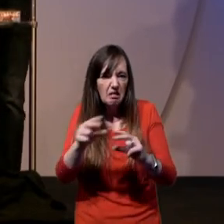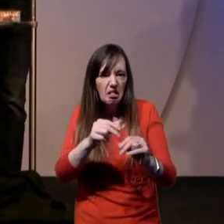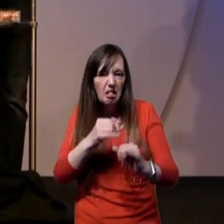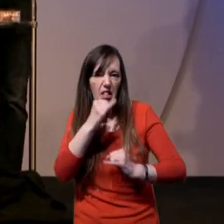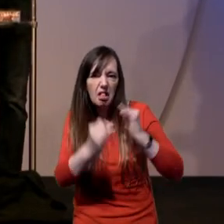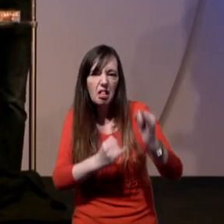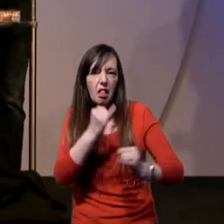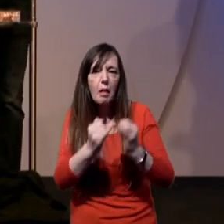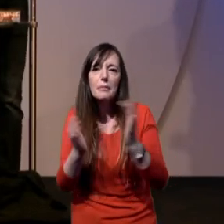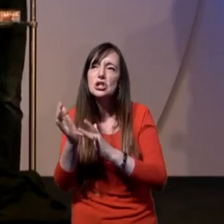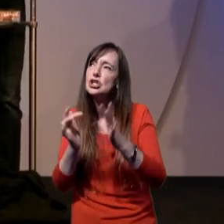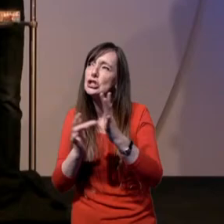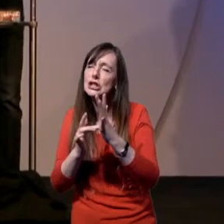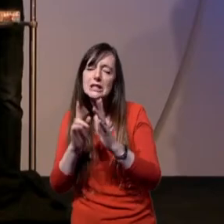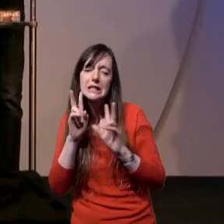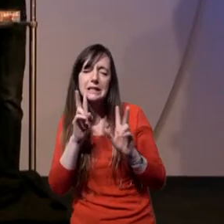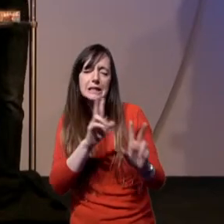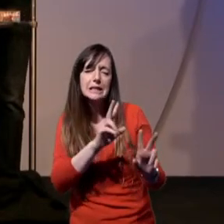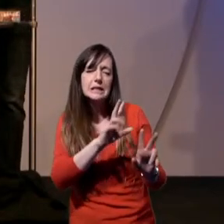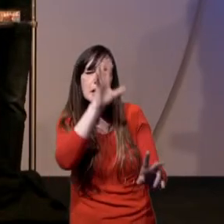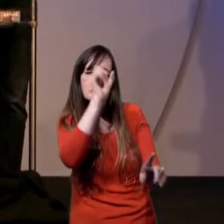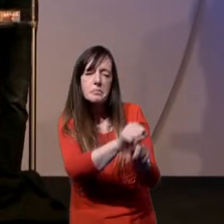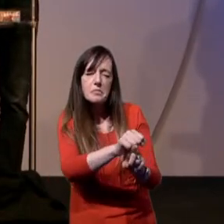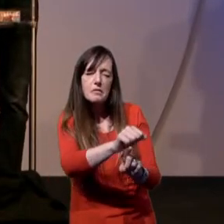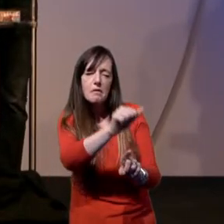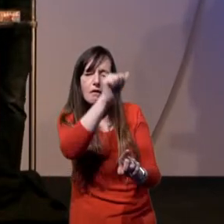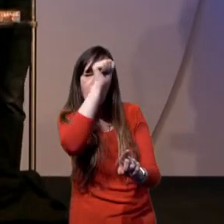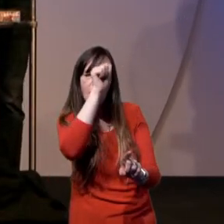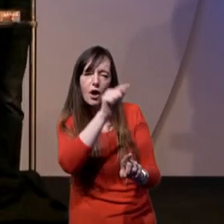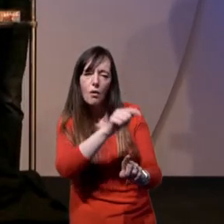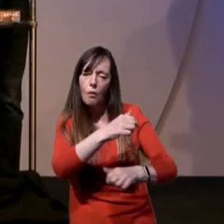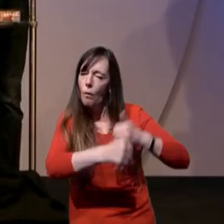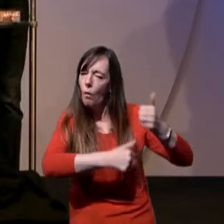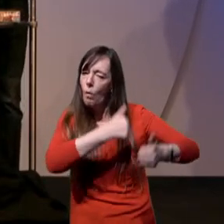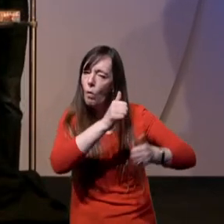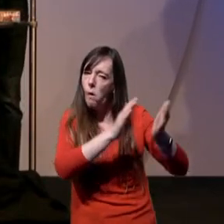says, I see, I know, well done.